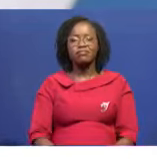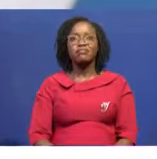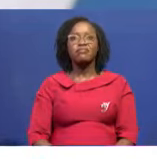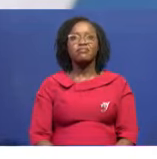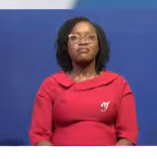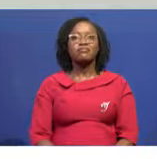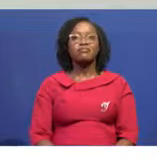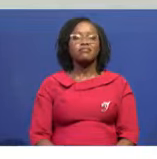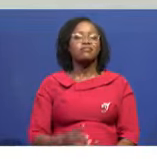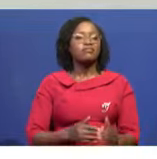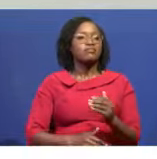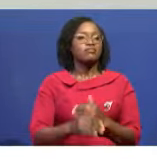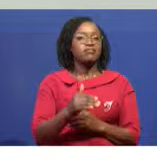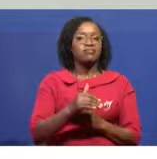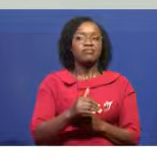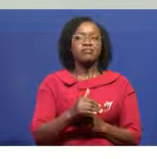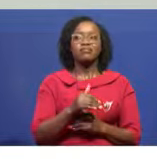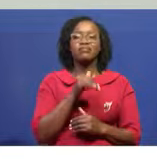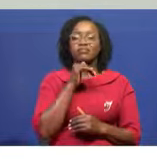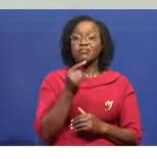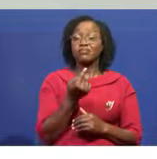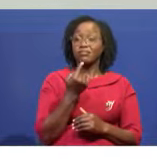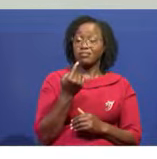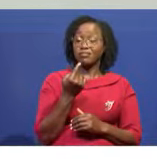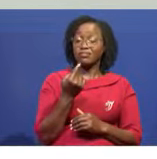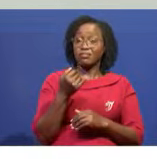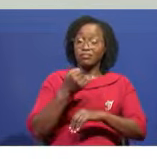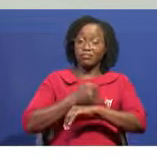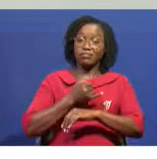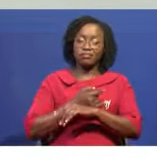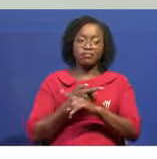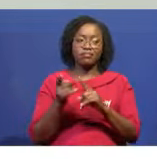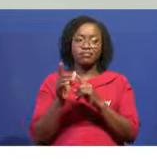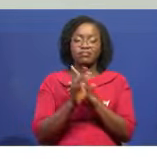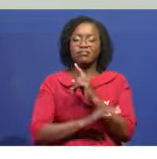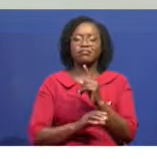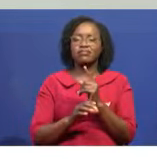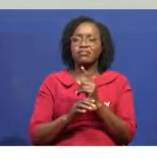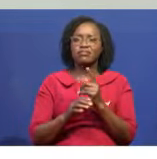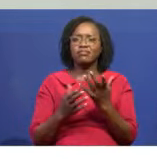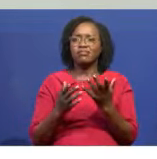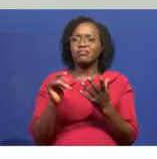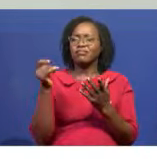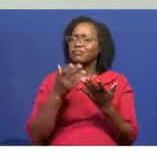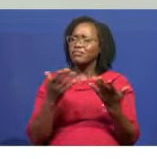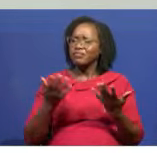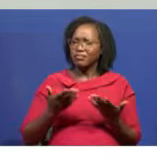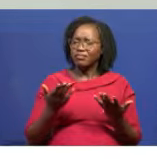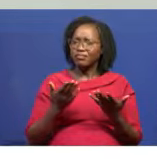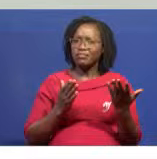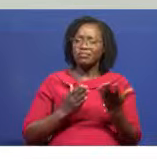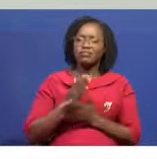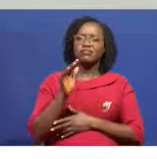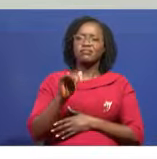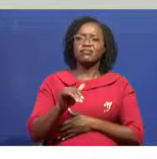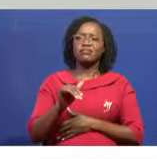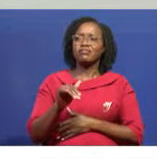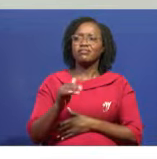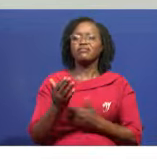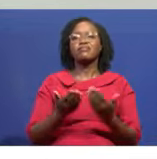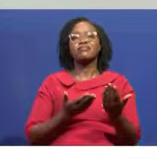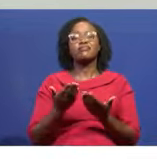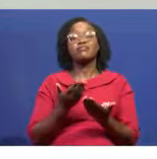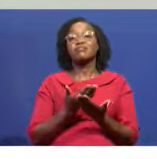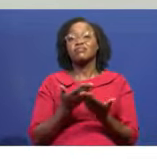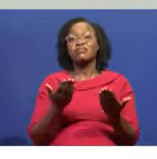And maybe going forward, not only as an institution, but as a country, where do you think we're headed in terms of ensuring that there is service